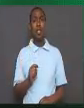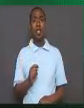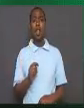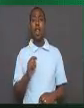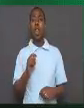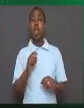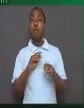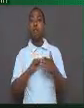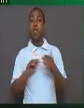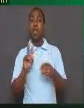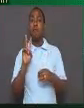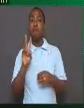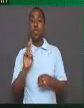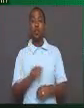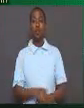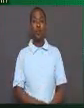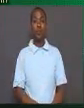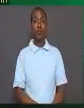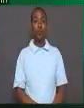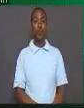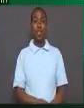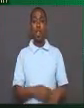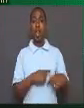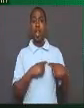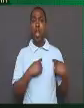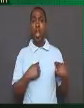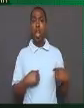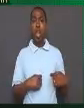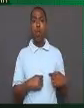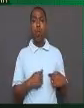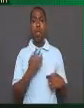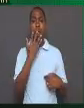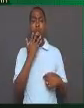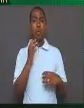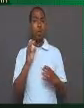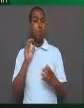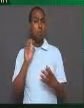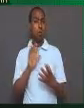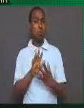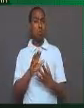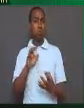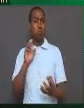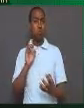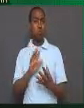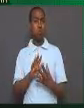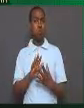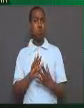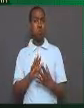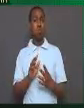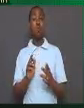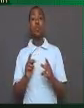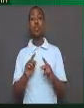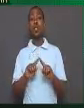V. The heart pumps blood in two coordinated